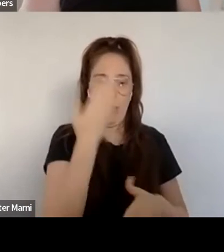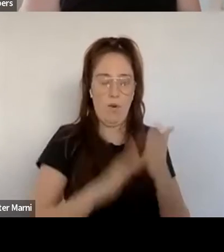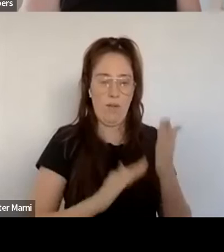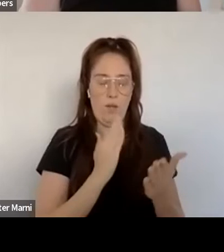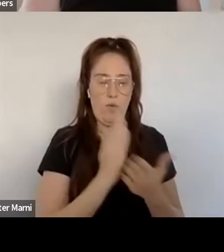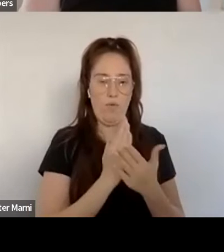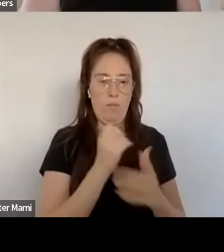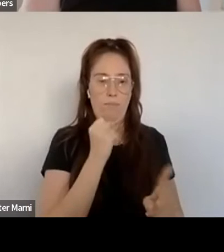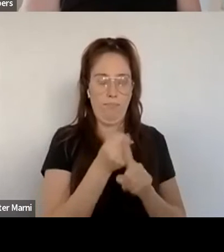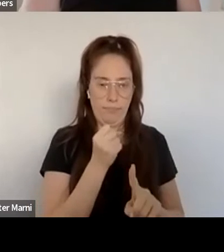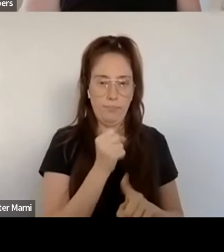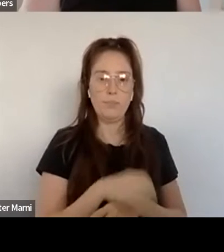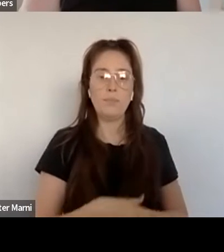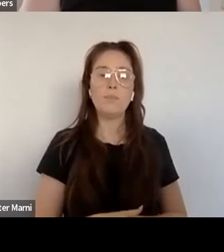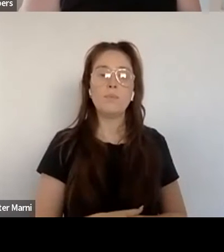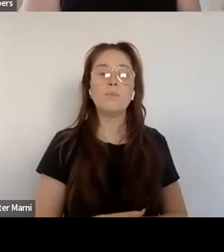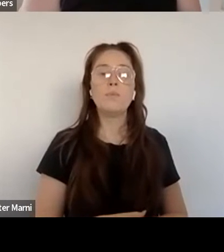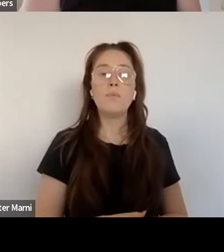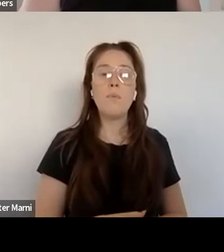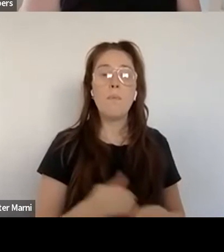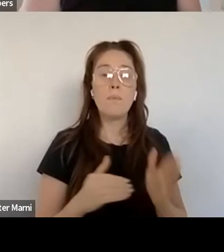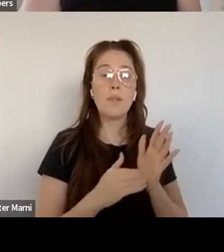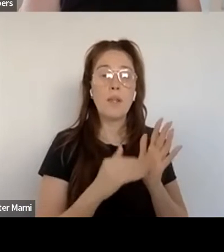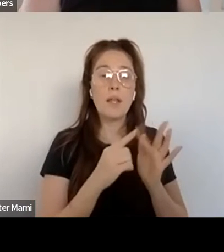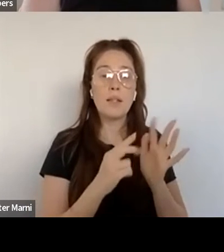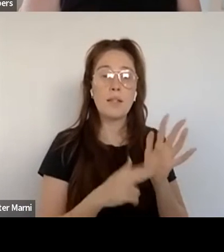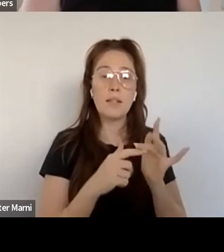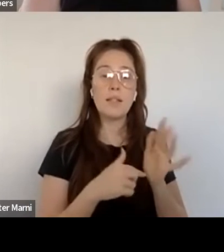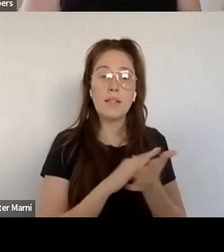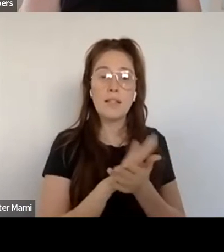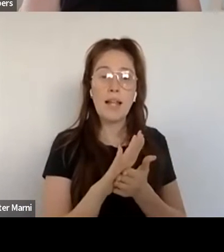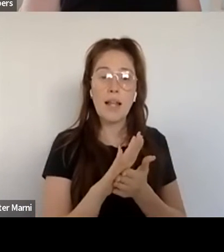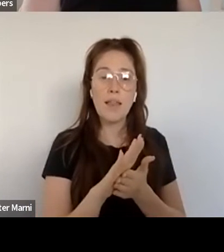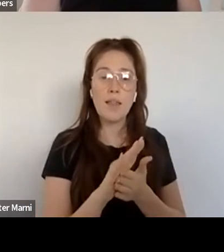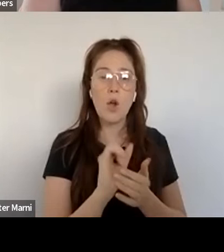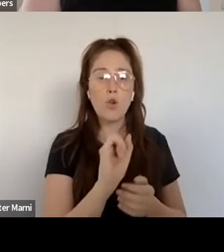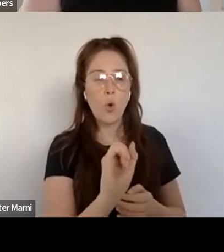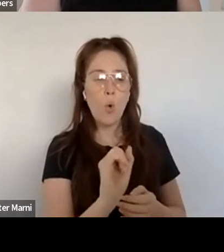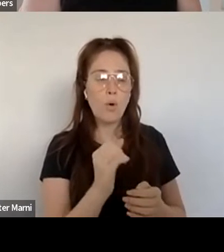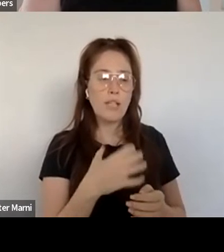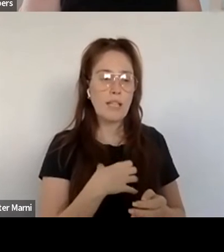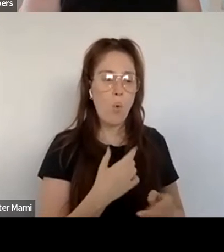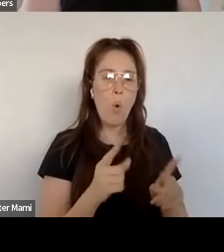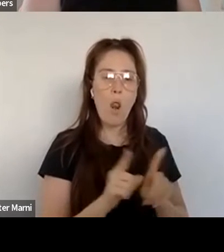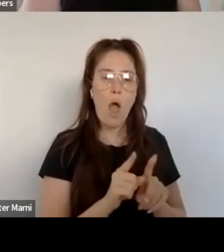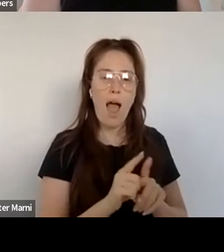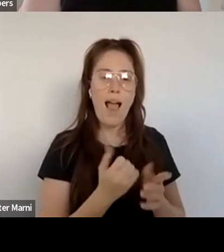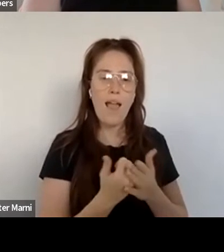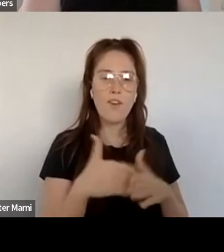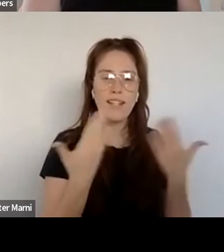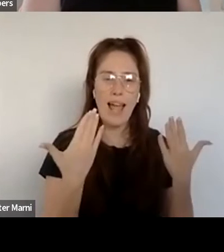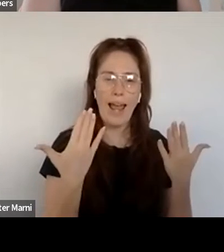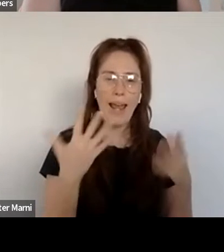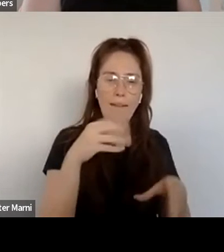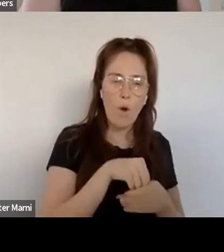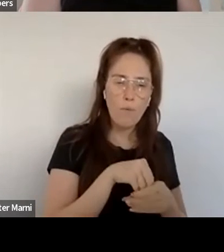would cast your relationship in this work as a kind of vocation. Helen, yours has more been a quest, it seems to